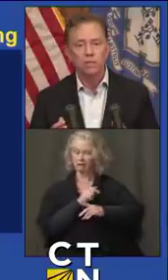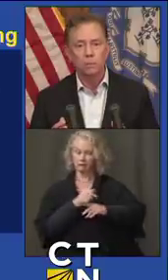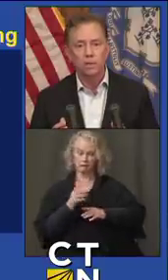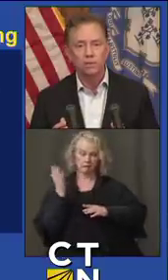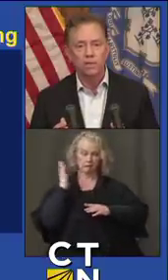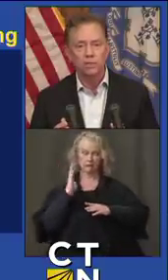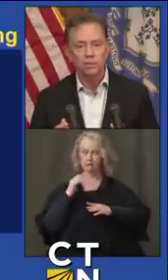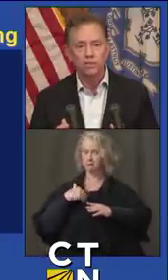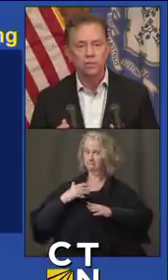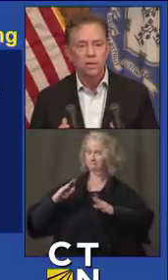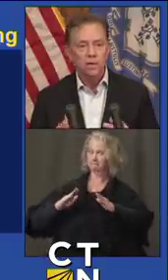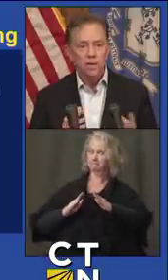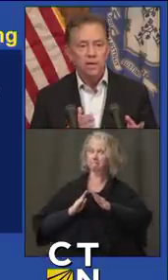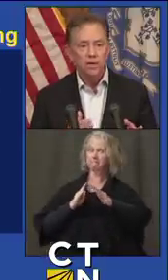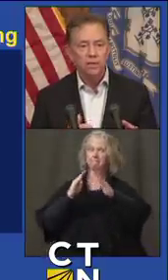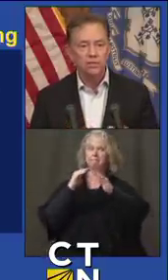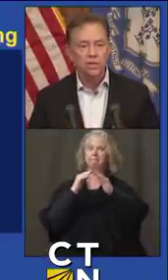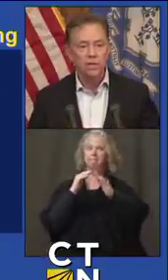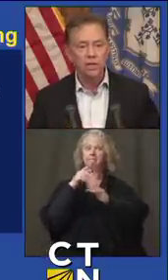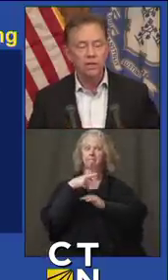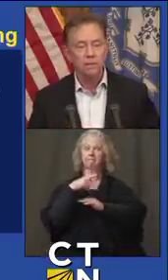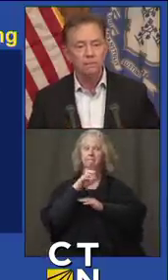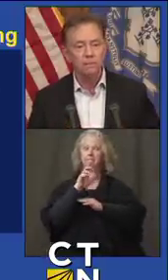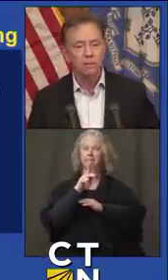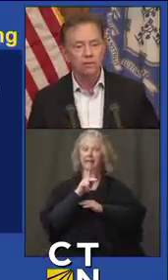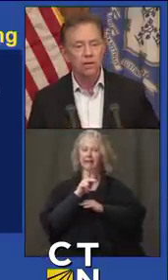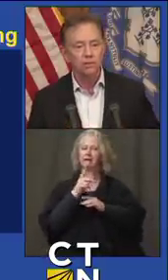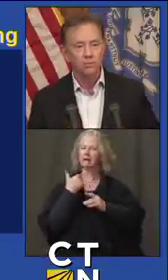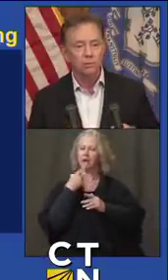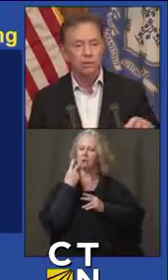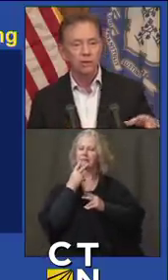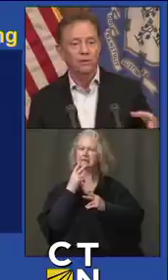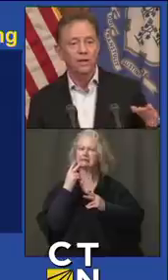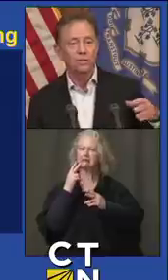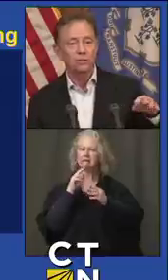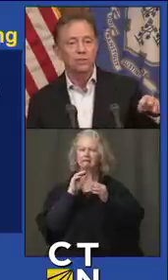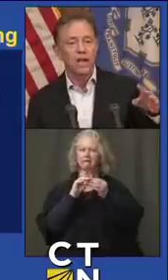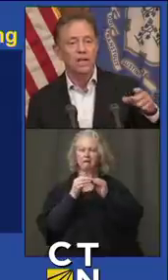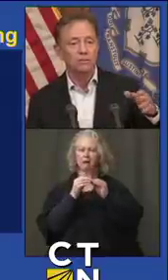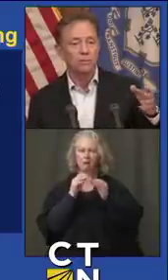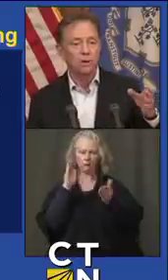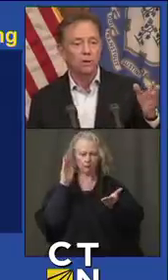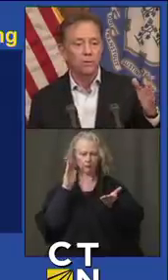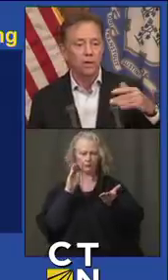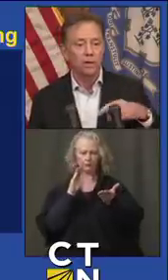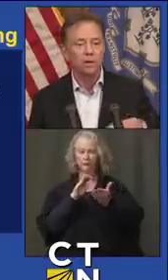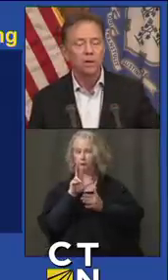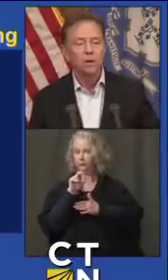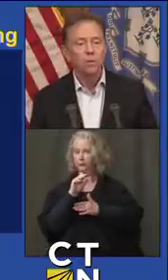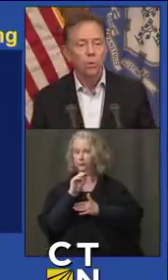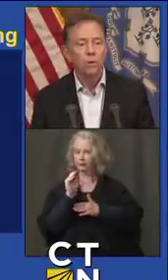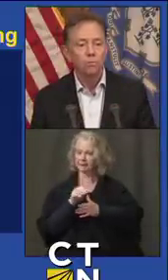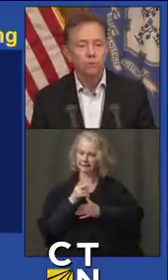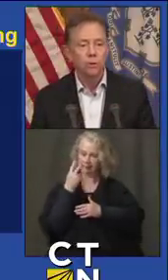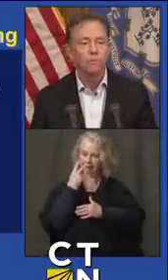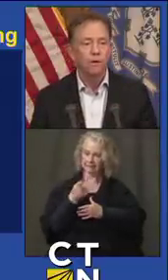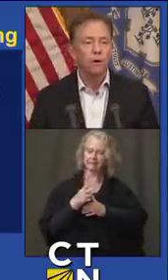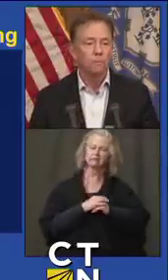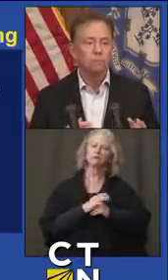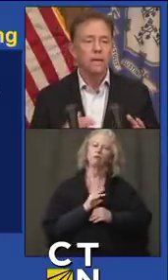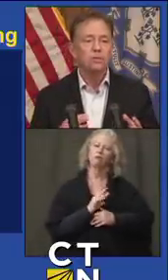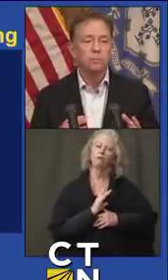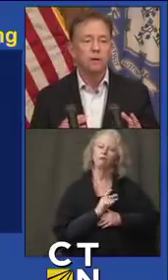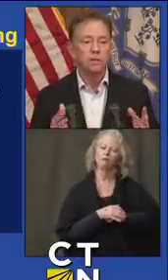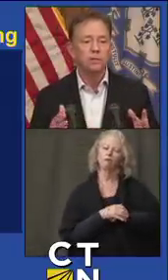of hospitalizations. And you can see Josh has put together a nice little status for you over there. So